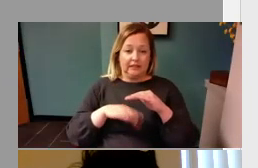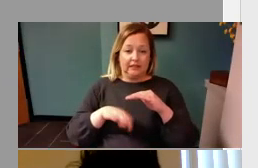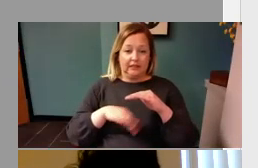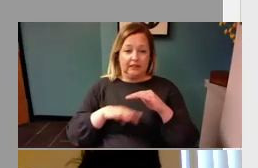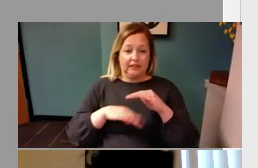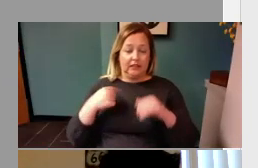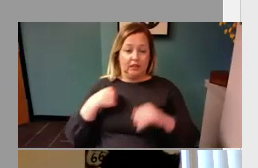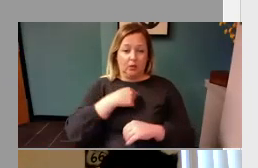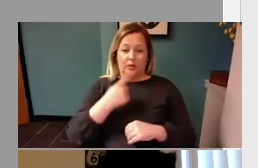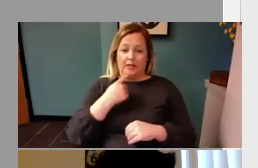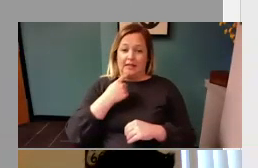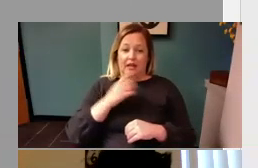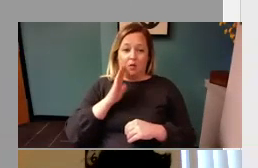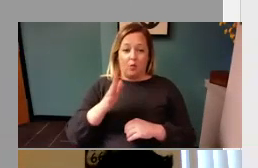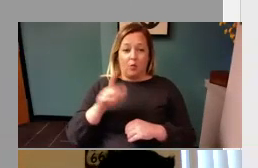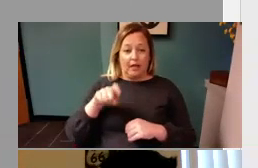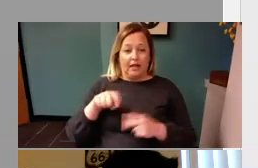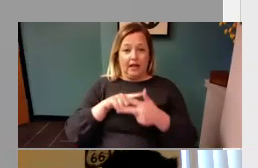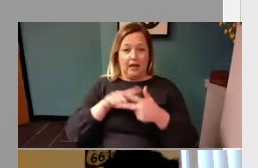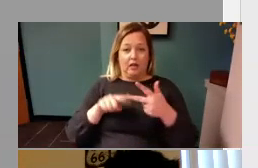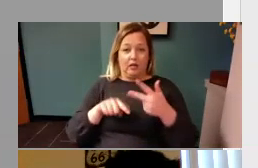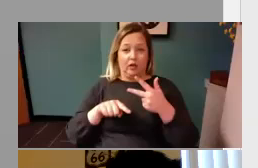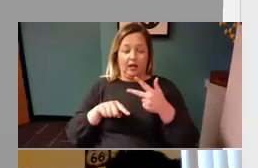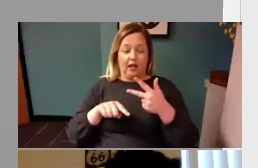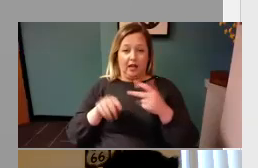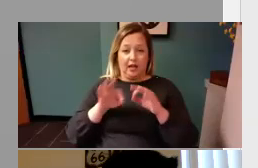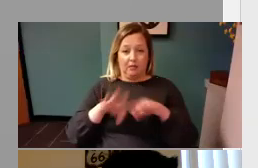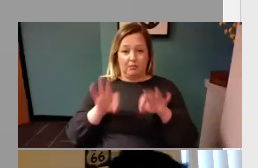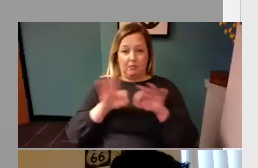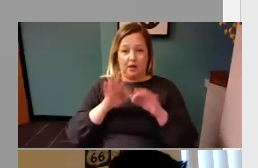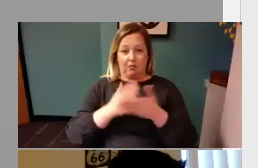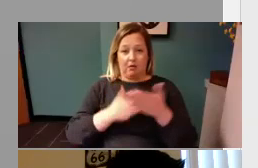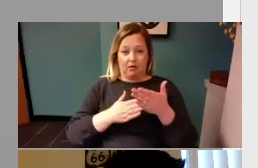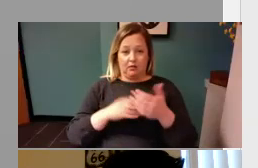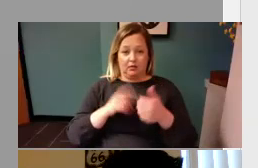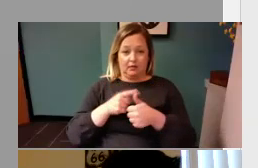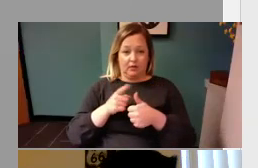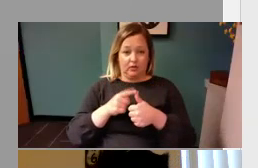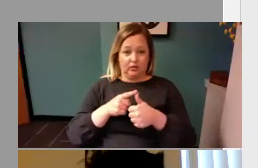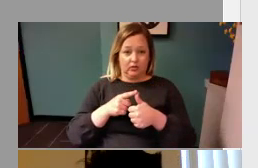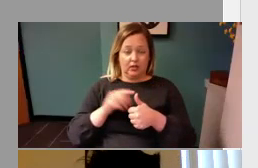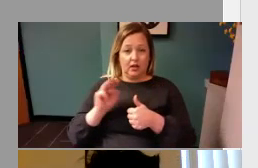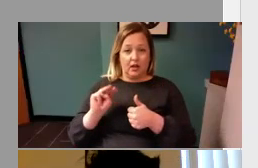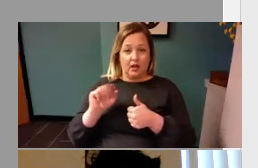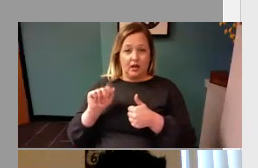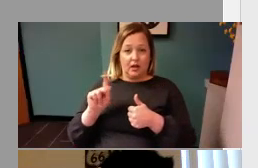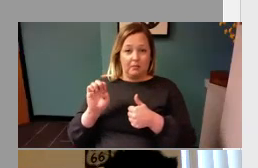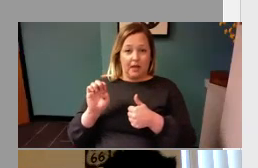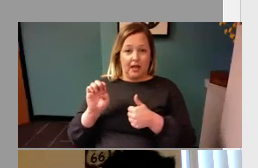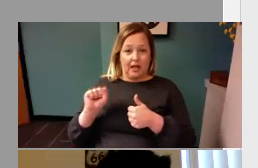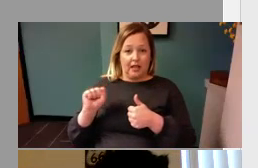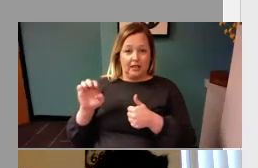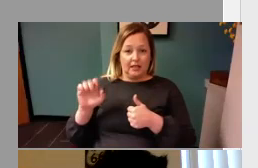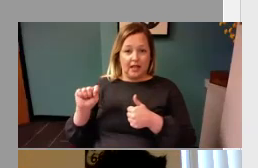that we would need three main components, right? The first component is makesets, that is just create individual graphs